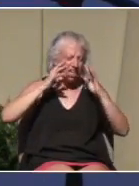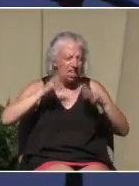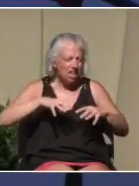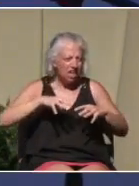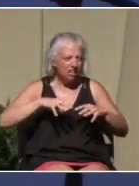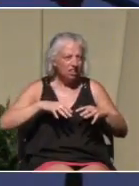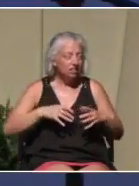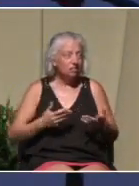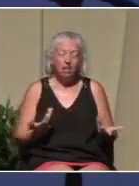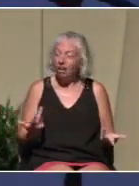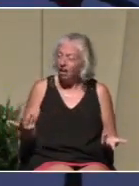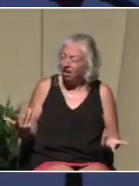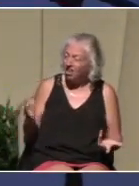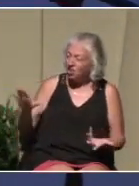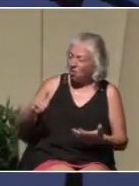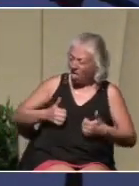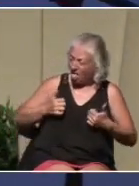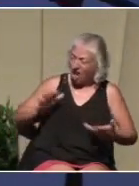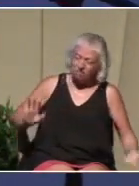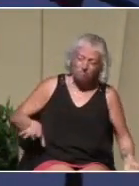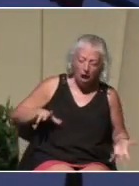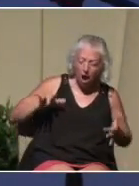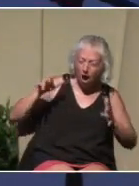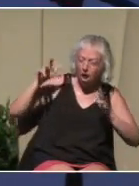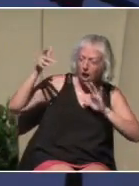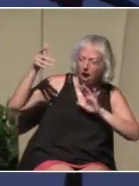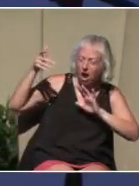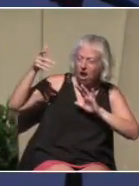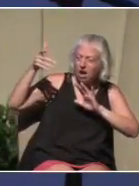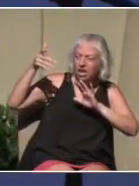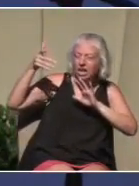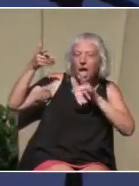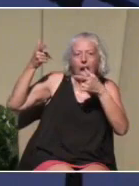you've messed up your life so totally and you find yourself in this place?